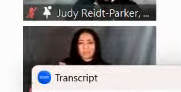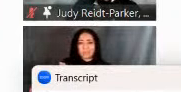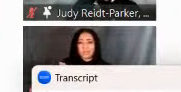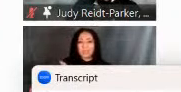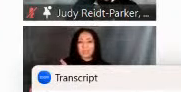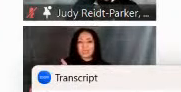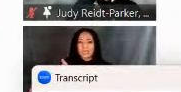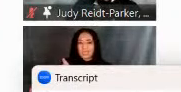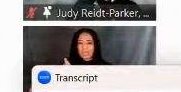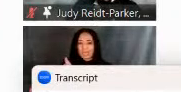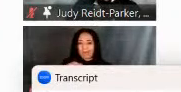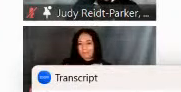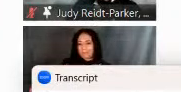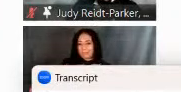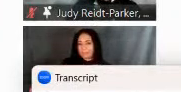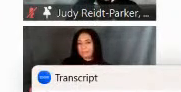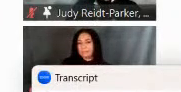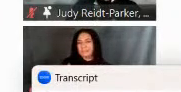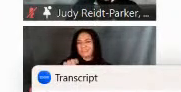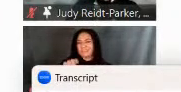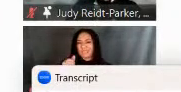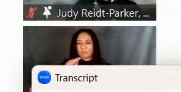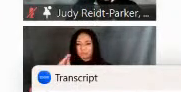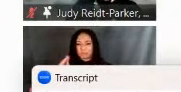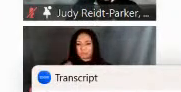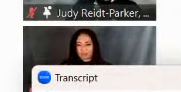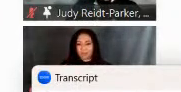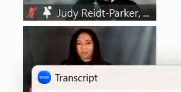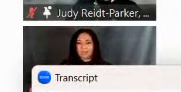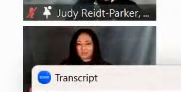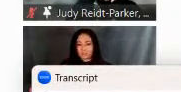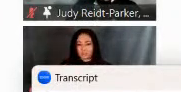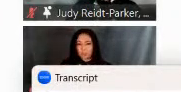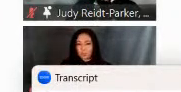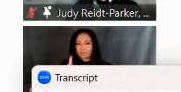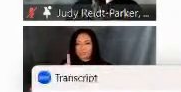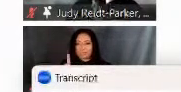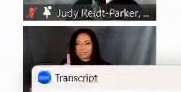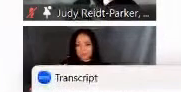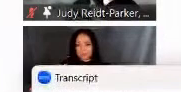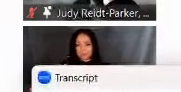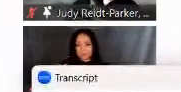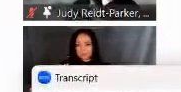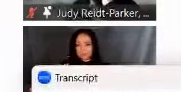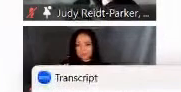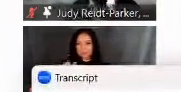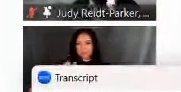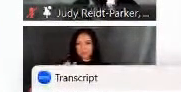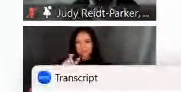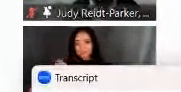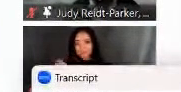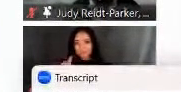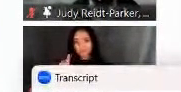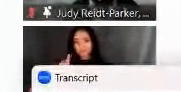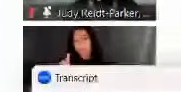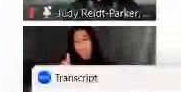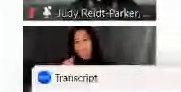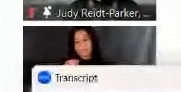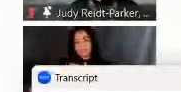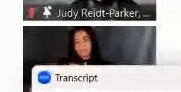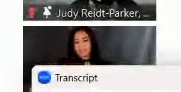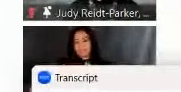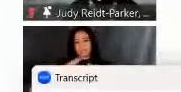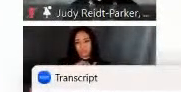must serve a minimum of 10% of children with disabilities, of the children who are enrolled in the program. For